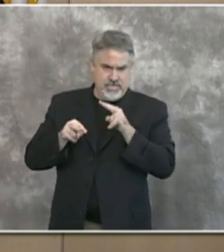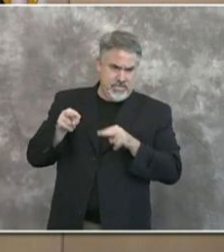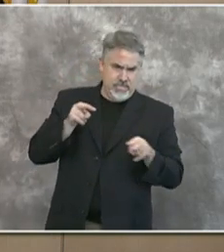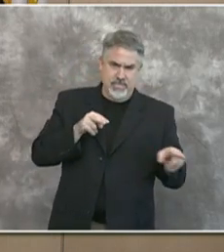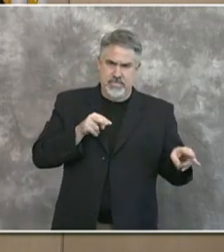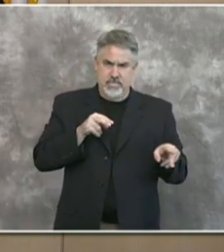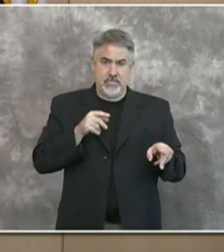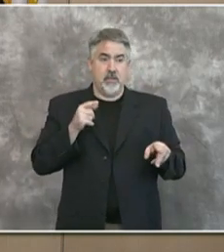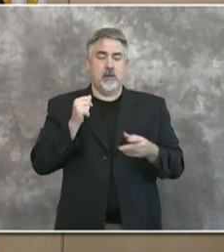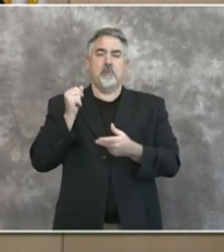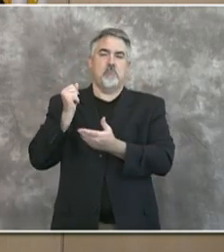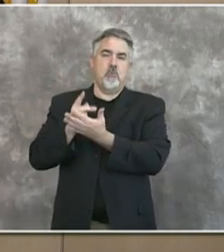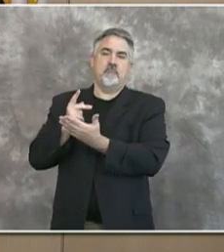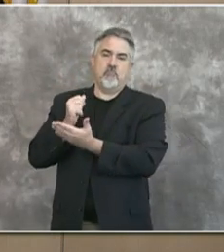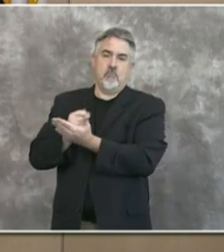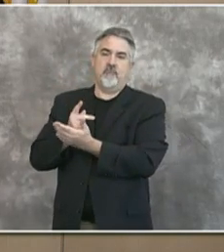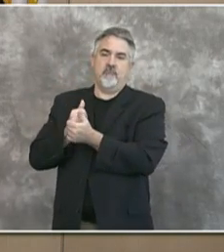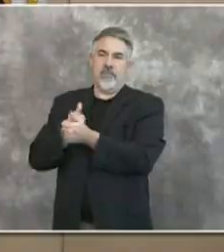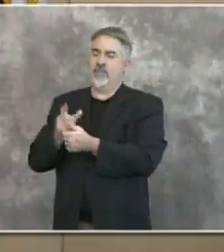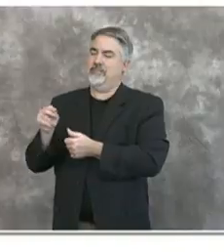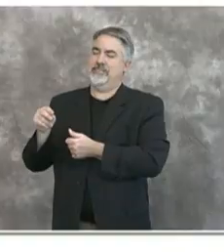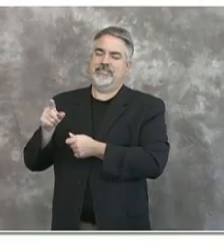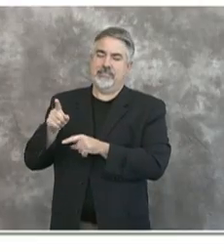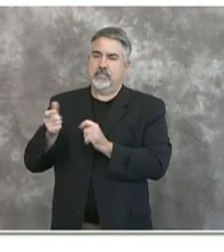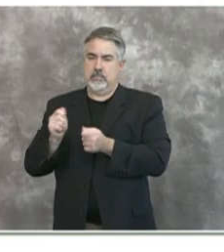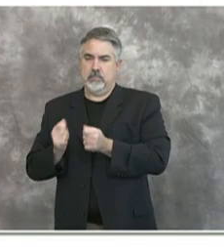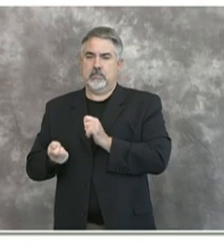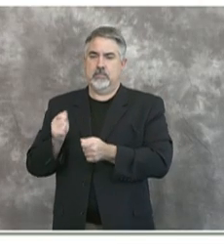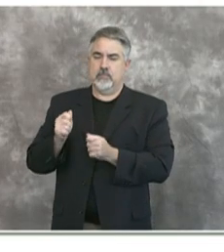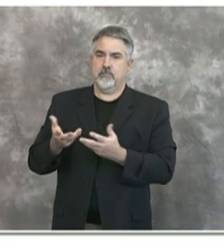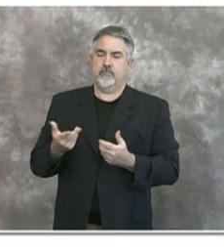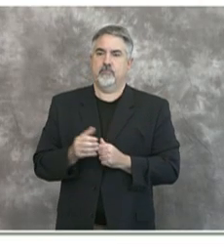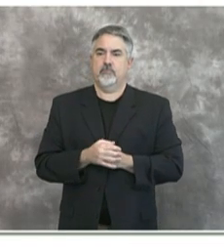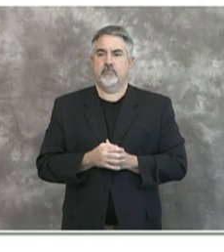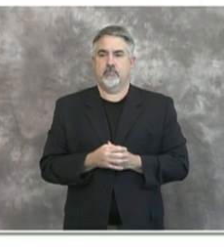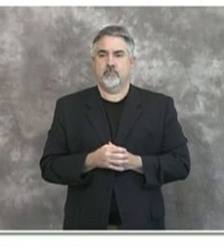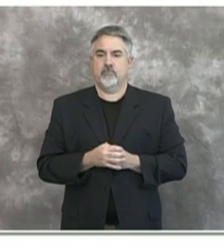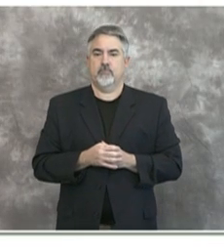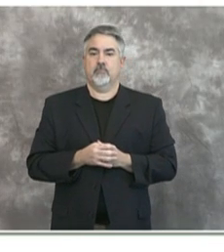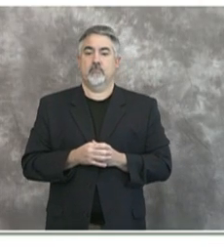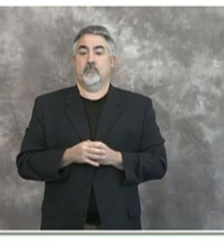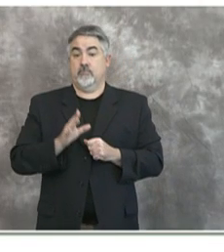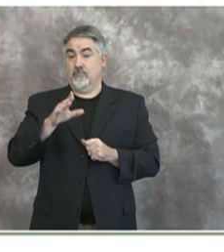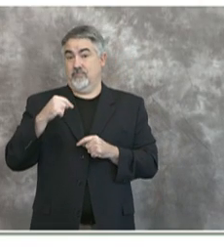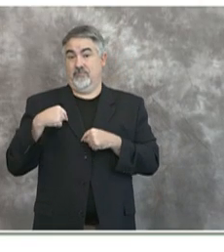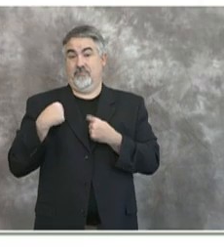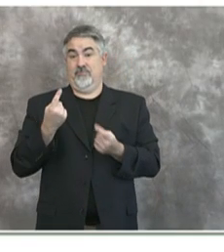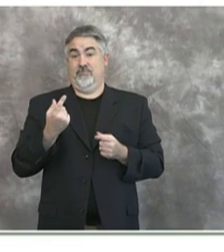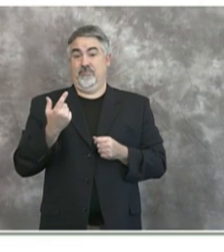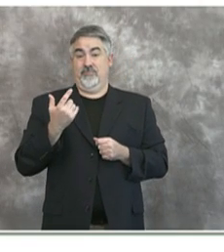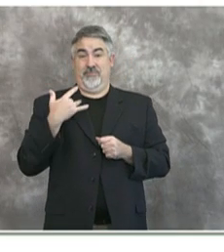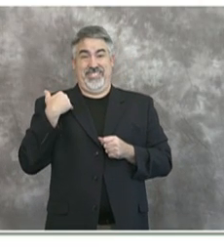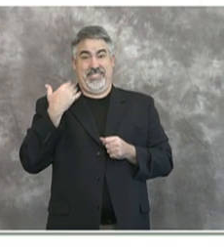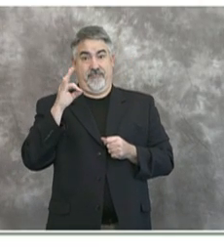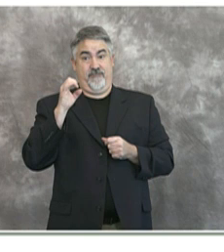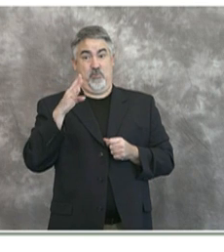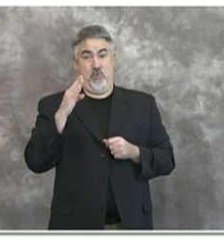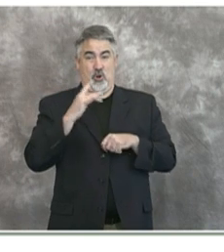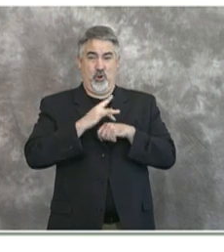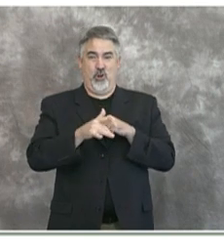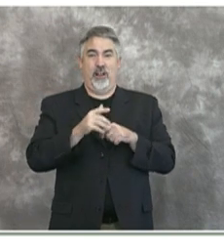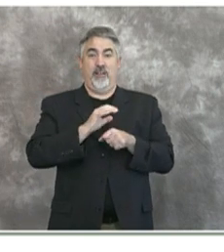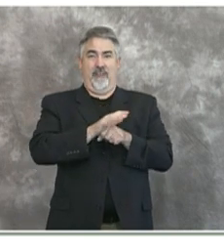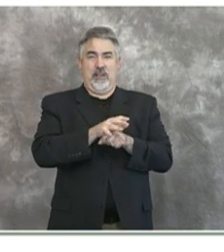So since the COVID-19 crisis began in early February, the county has promoted